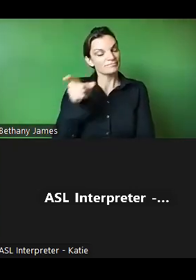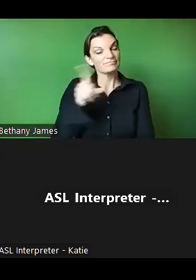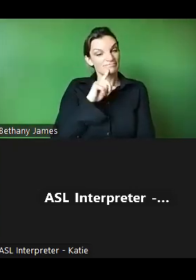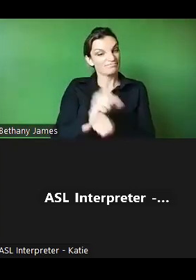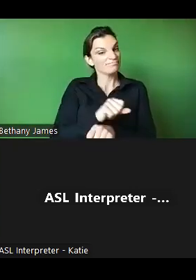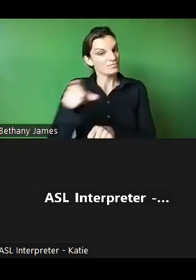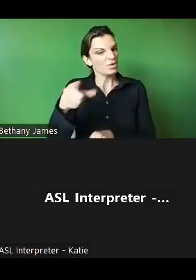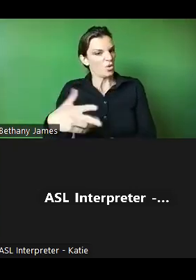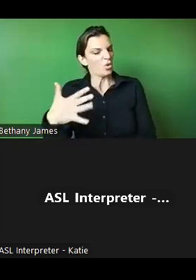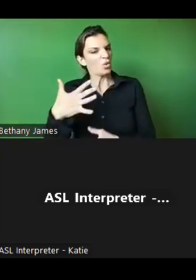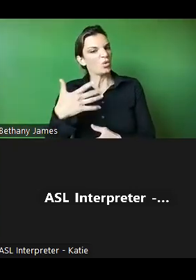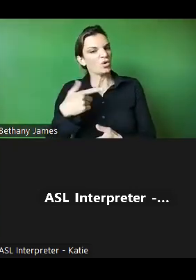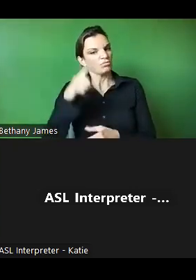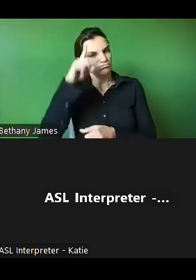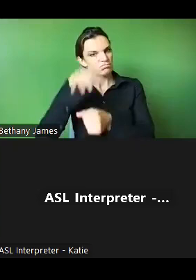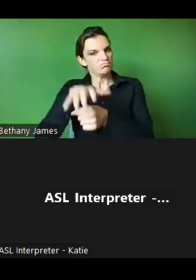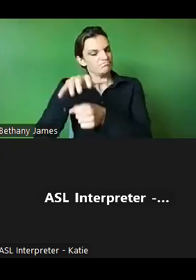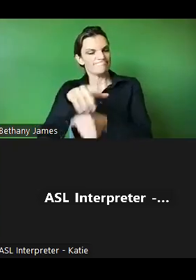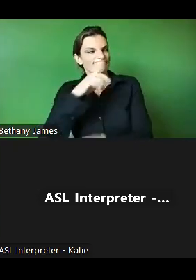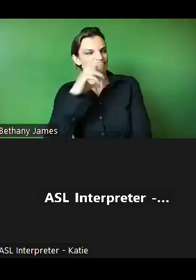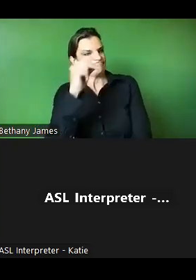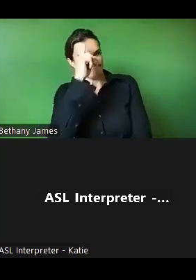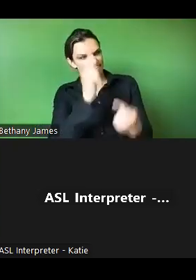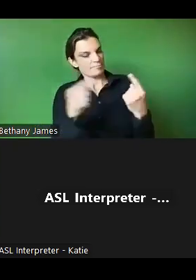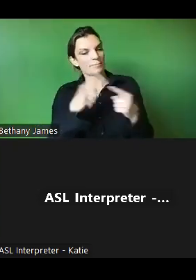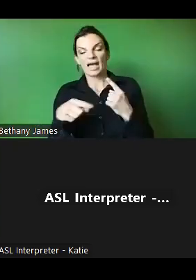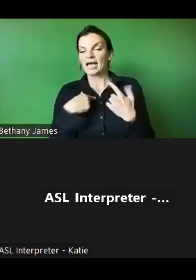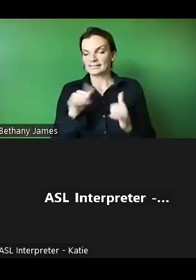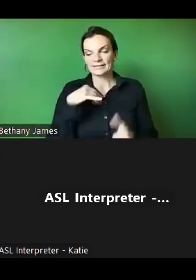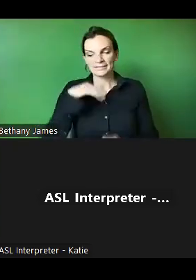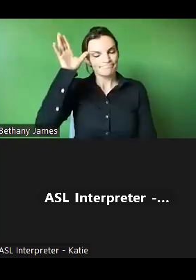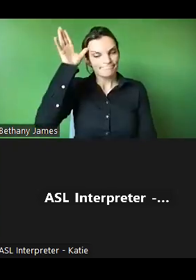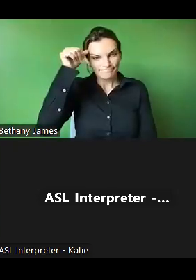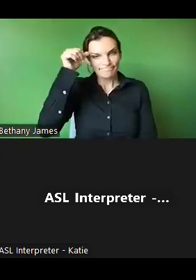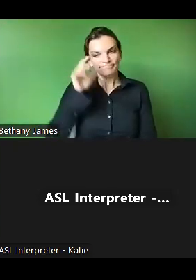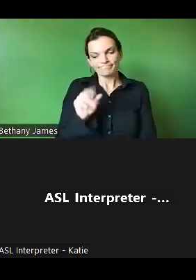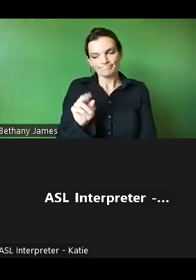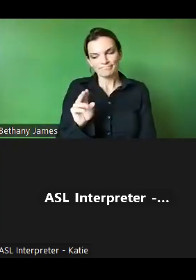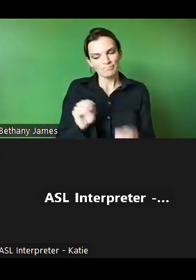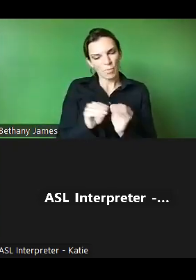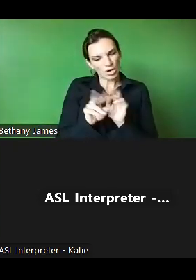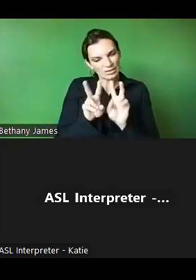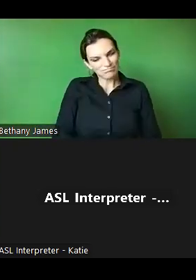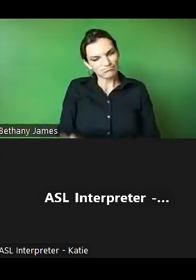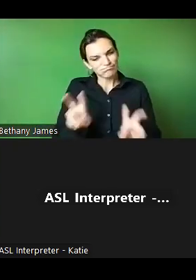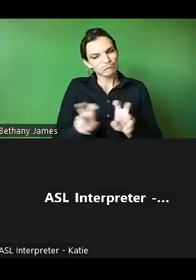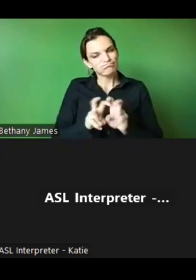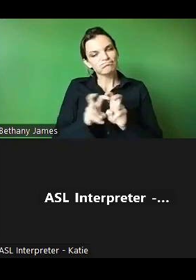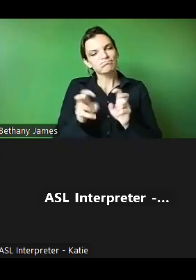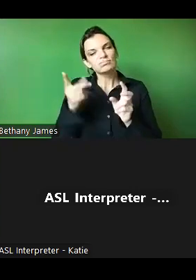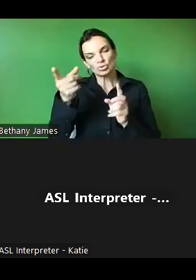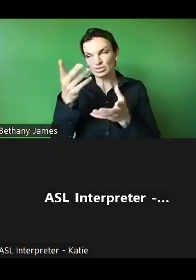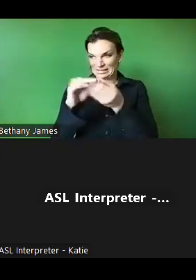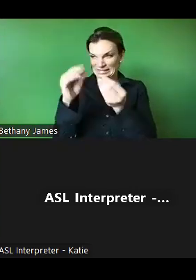lot, but I stood firm in, let's explore what's beyond what you're saying. And I think it